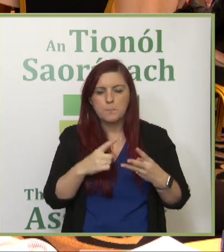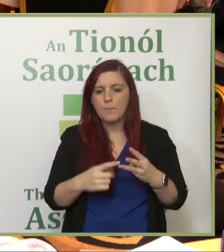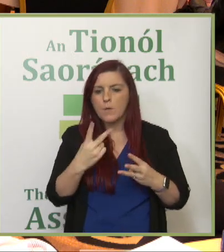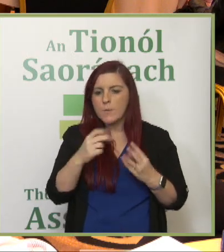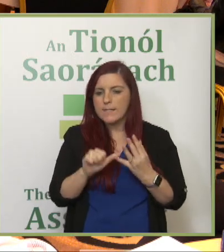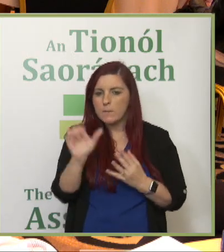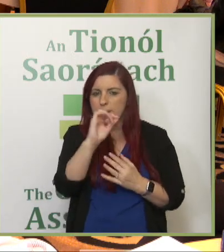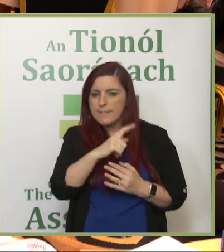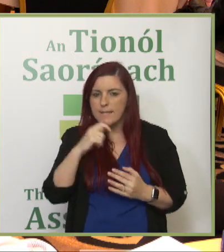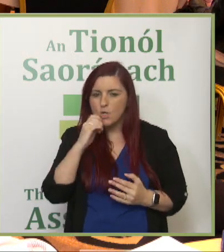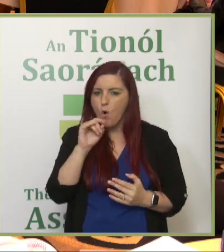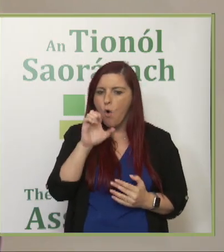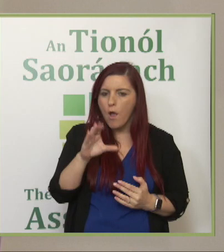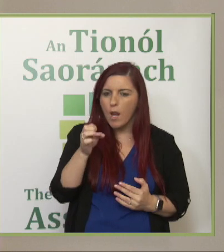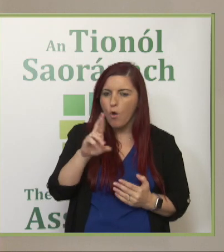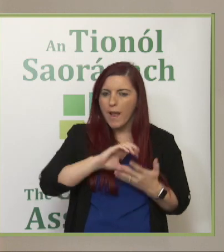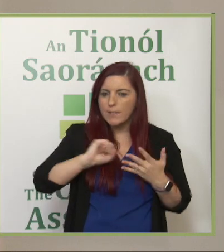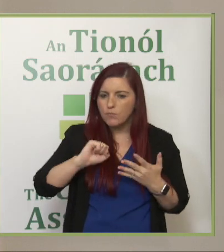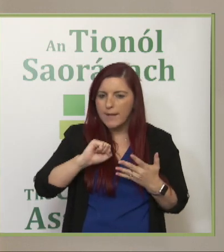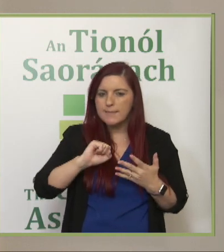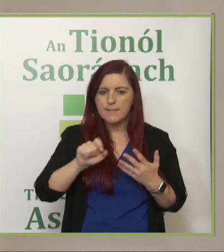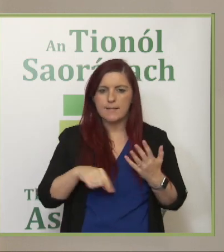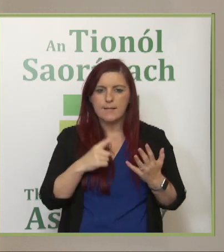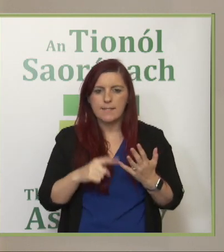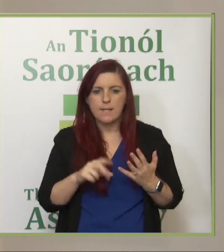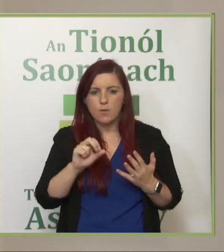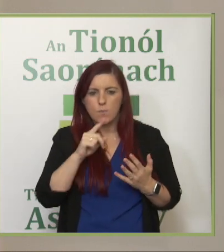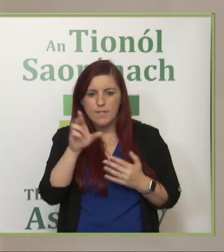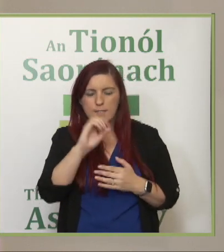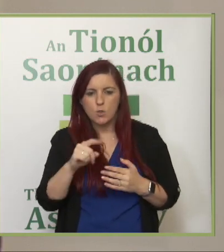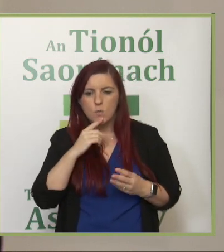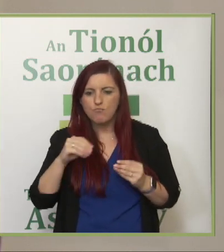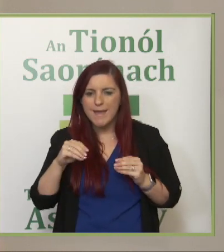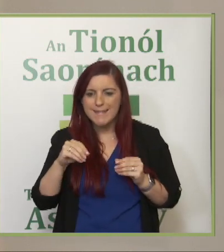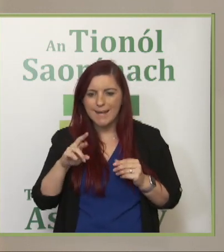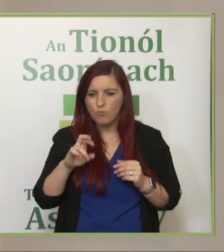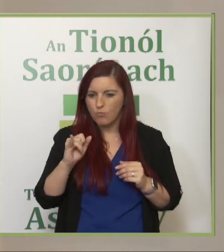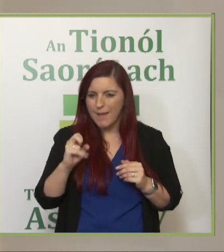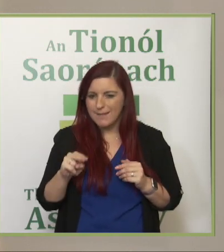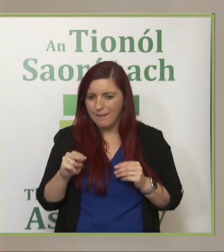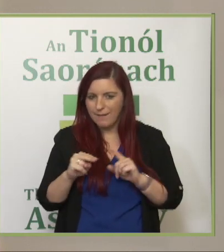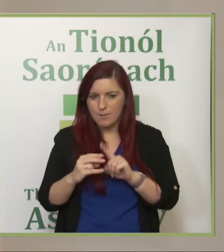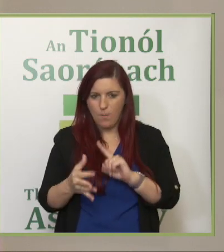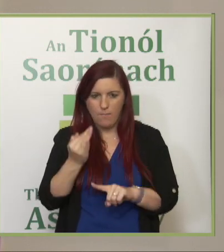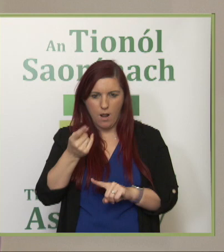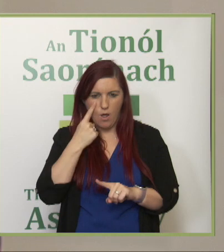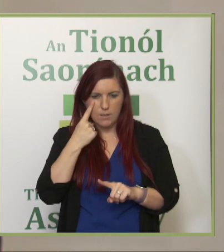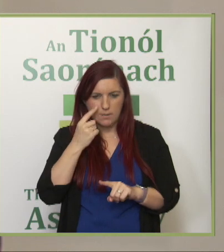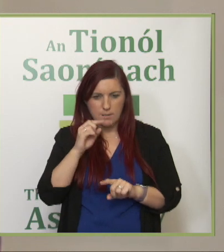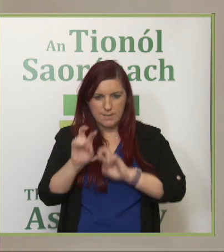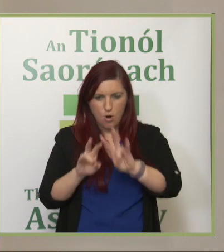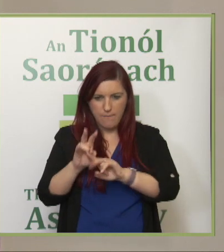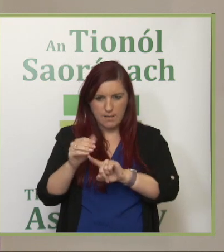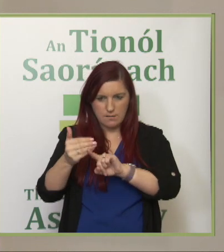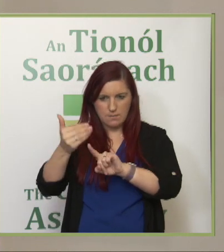23% used cannabis oil or extract, and just 20% used cannabis resin. And again, when we look at our other survey data, we see that the type